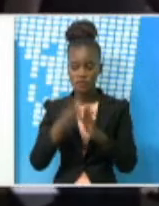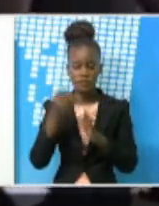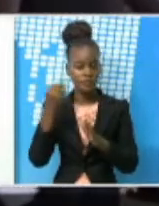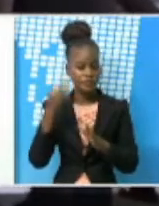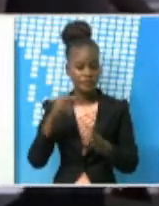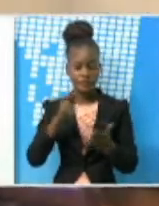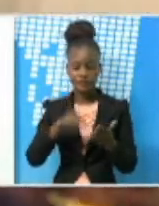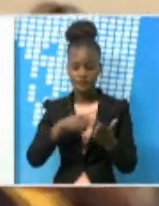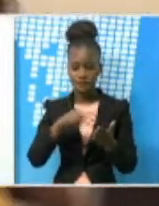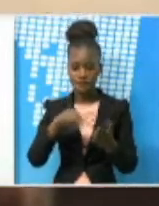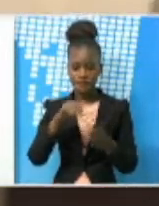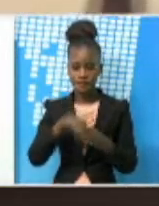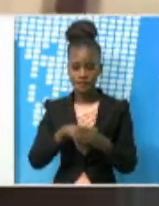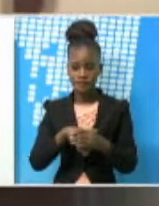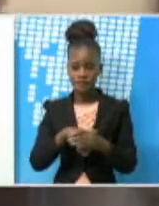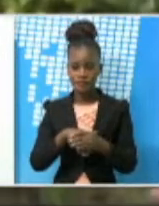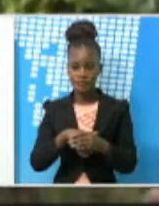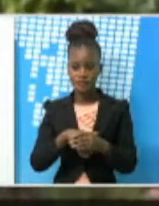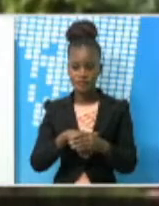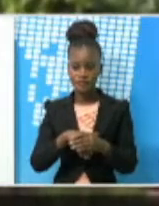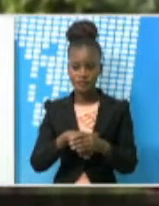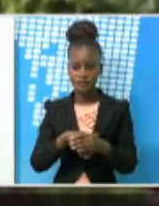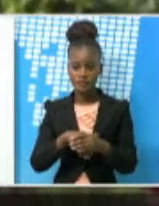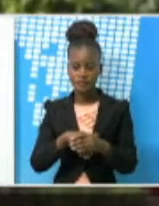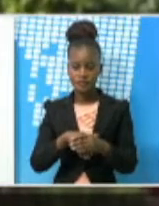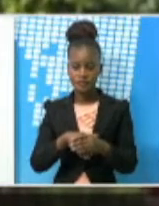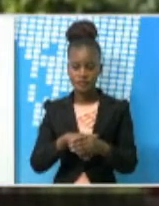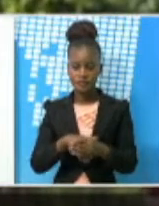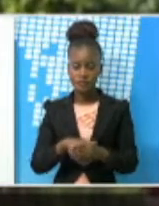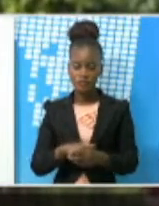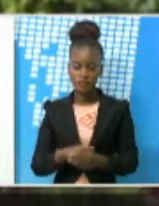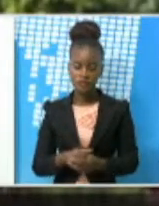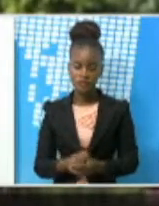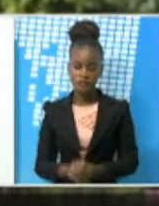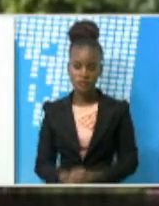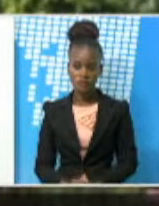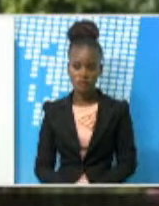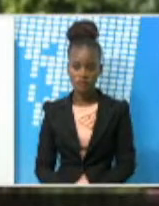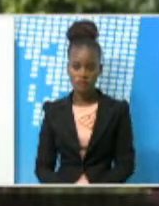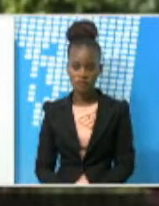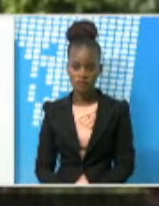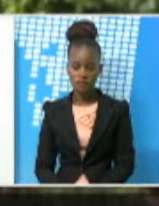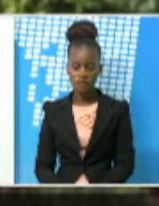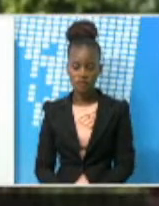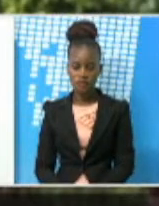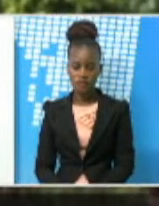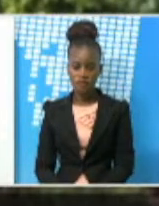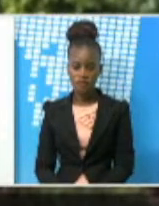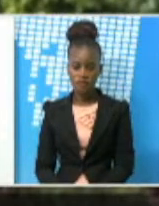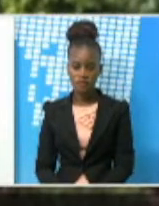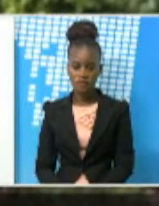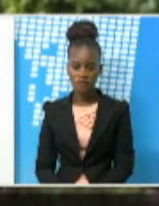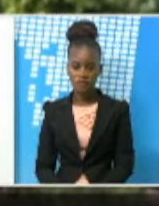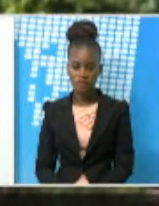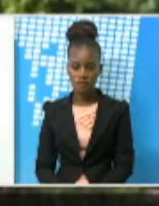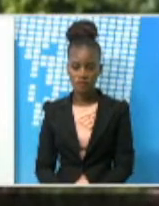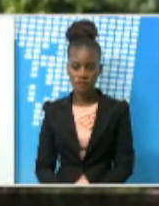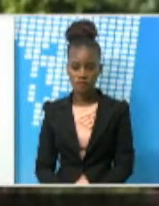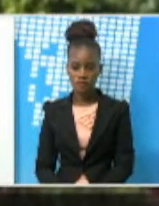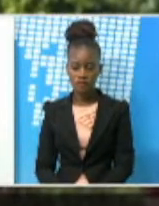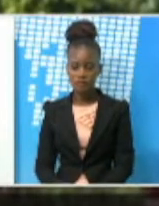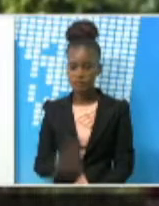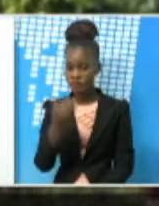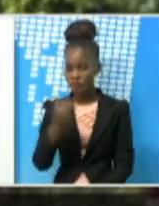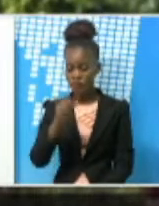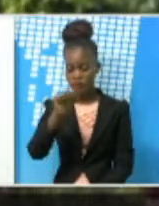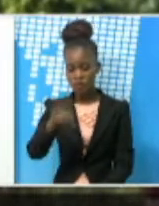collapse. I don't think that there is any single member of parliament that is going to support that. If we waived it off to enable circles grow, now we cannot come